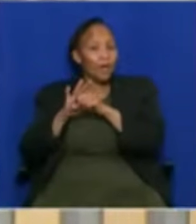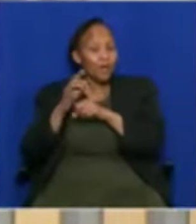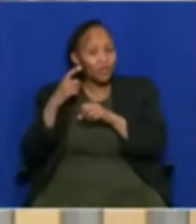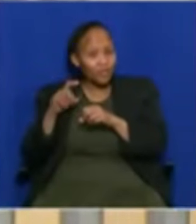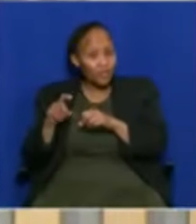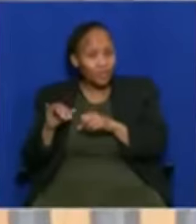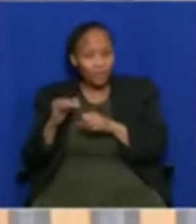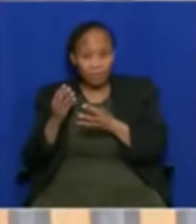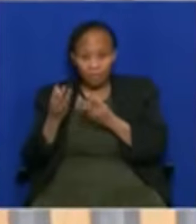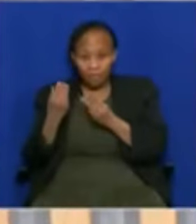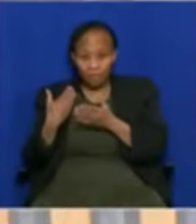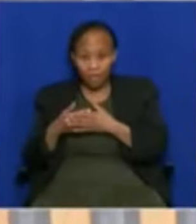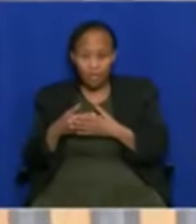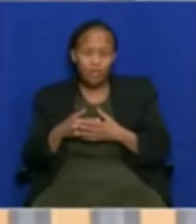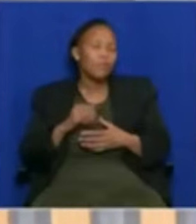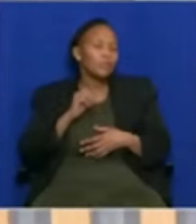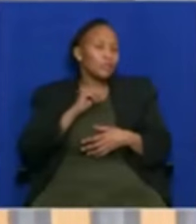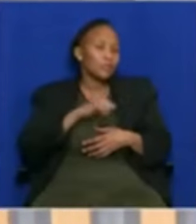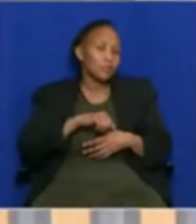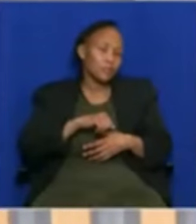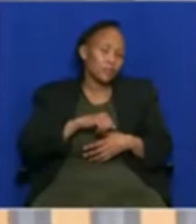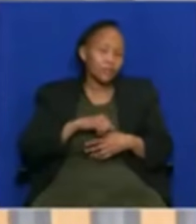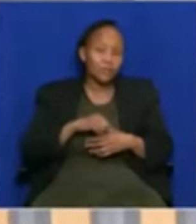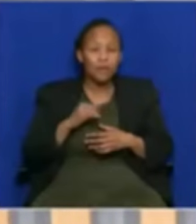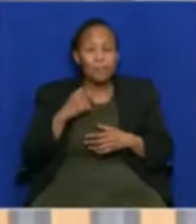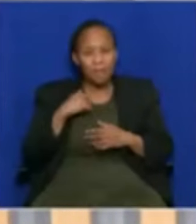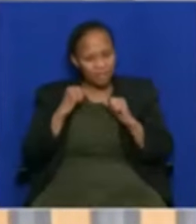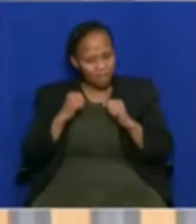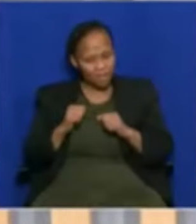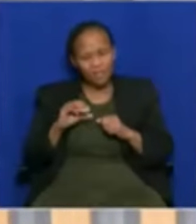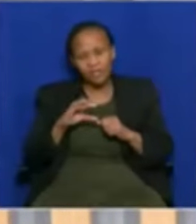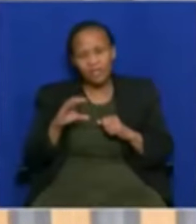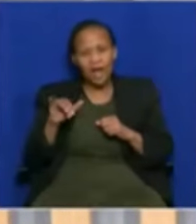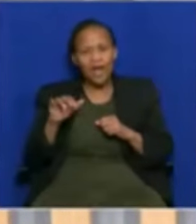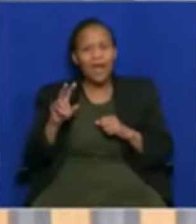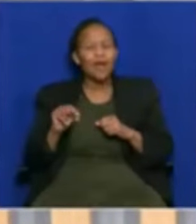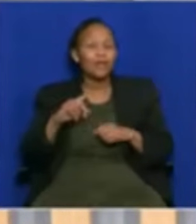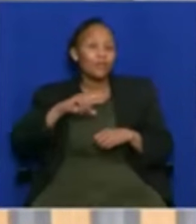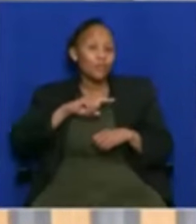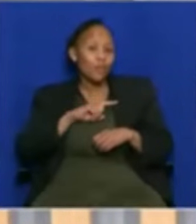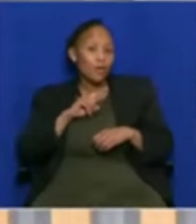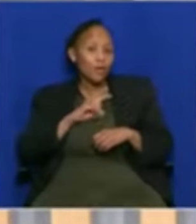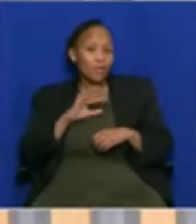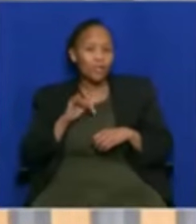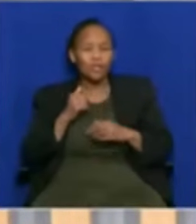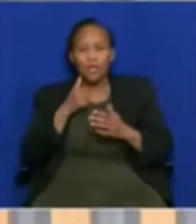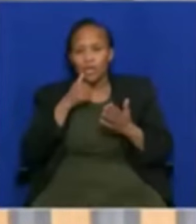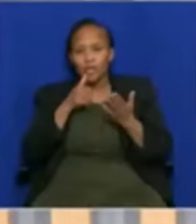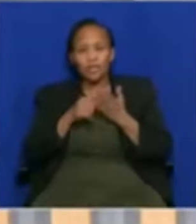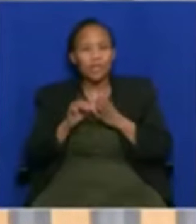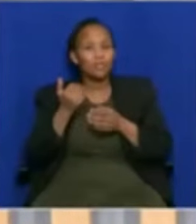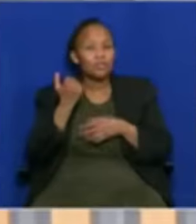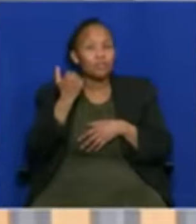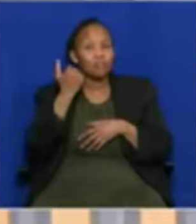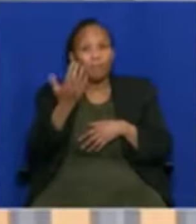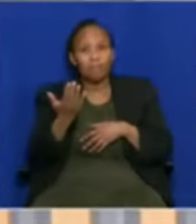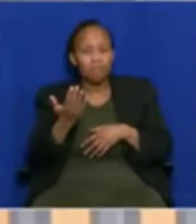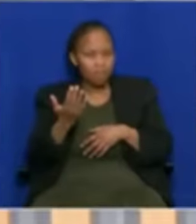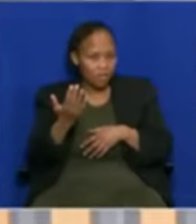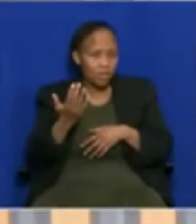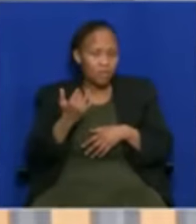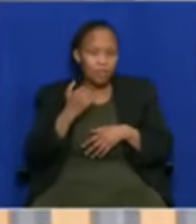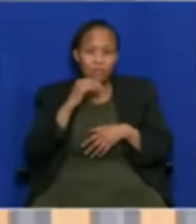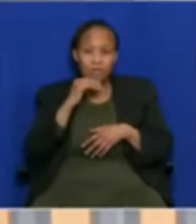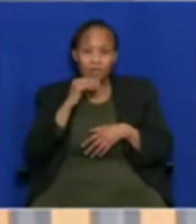CIN because this summons here It's not yet at docket stage. It gives